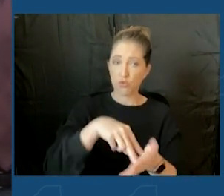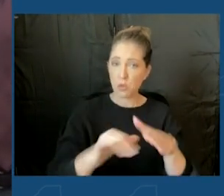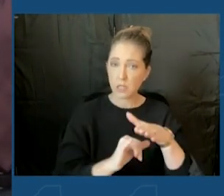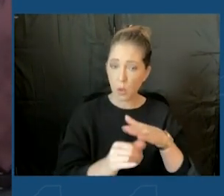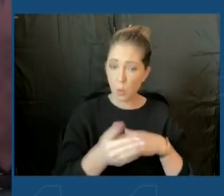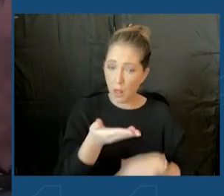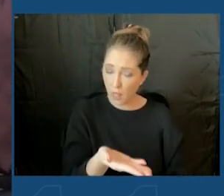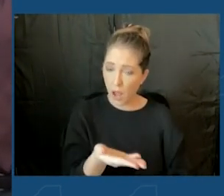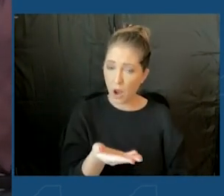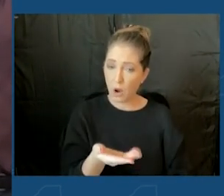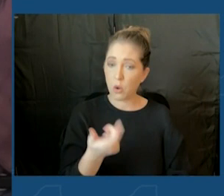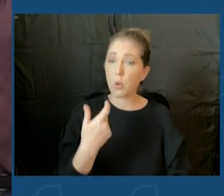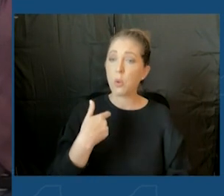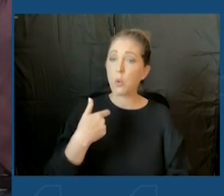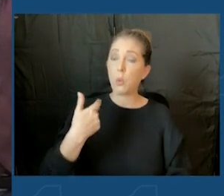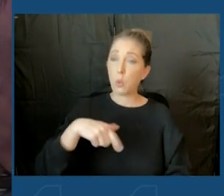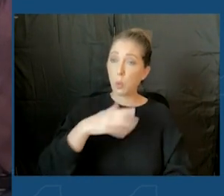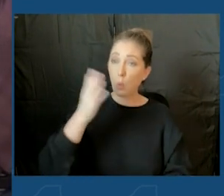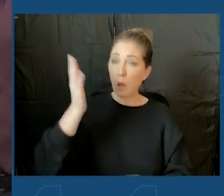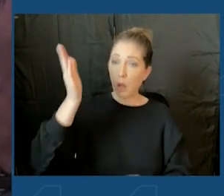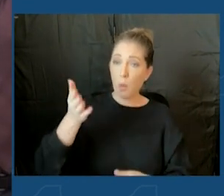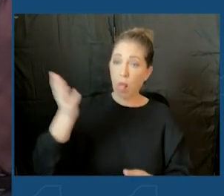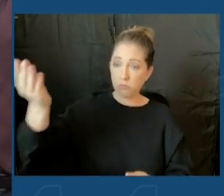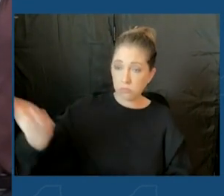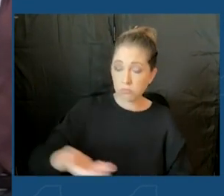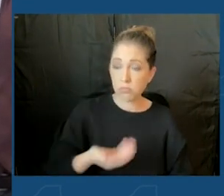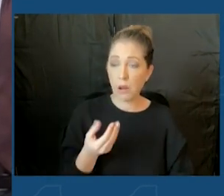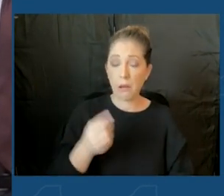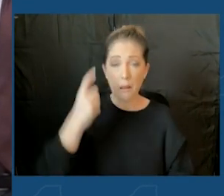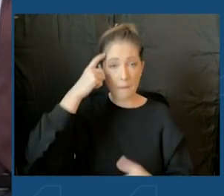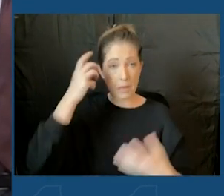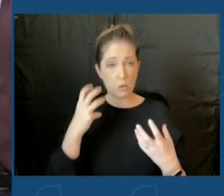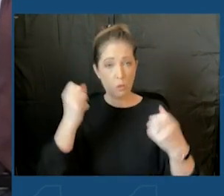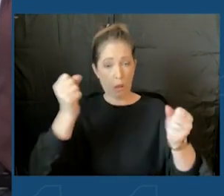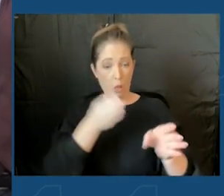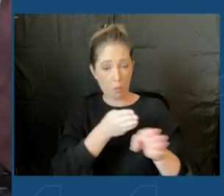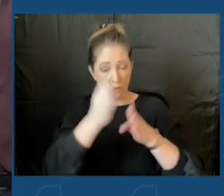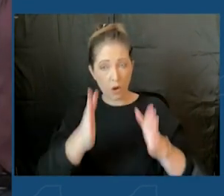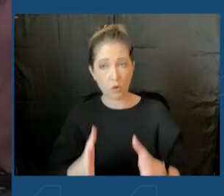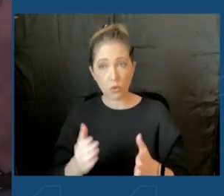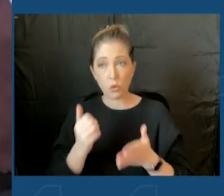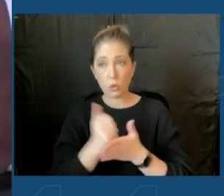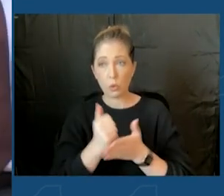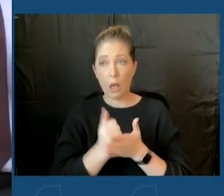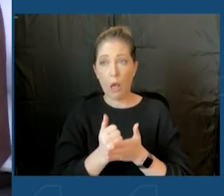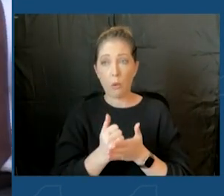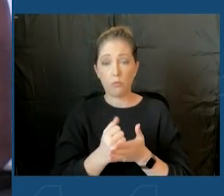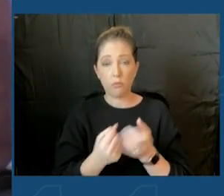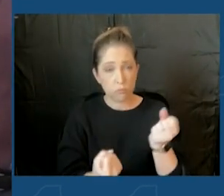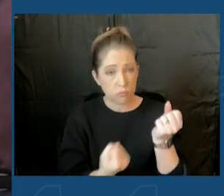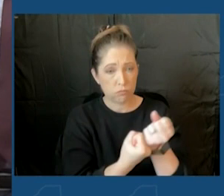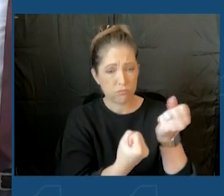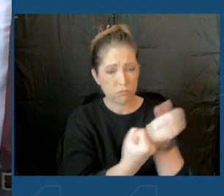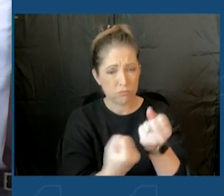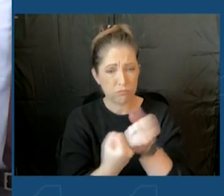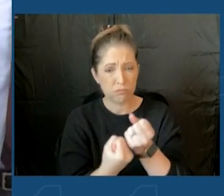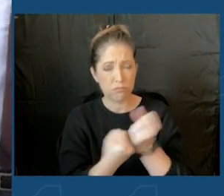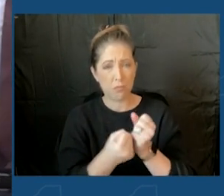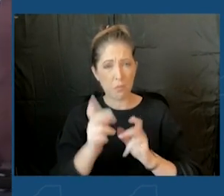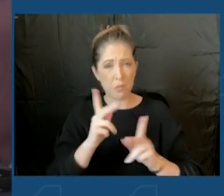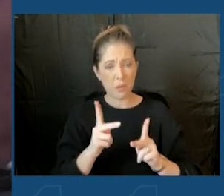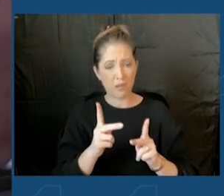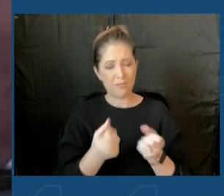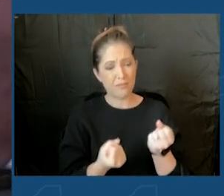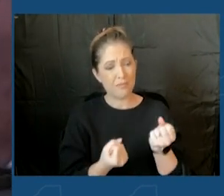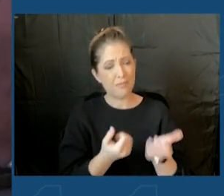there, these professional, mental health professionals, to help lift these people up and help them heal and get a different opportunity